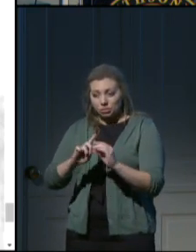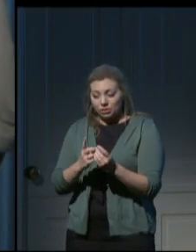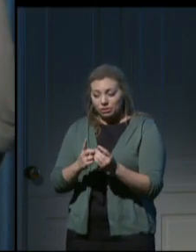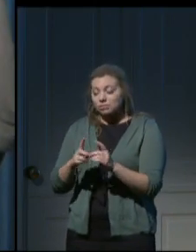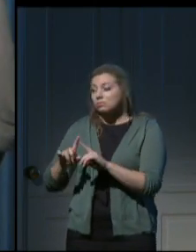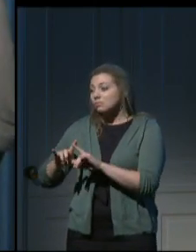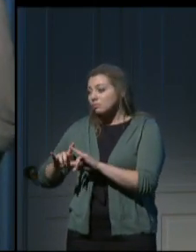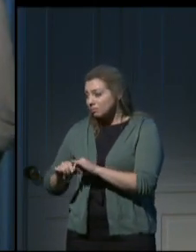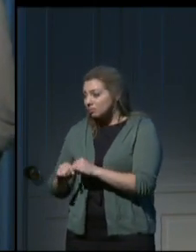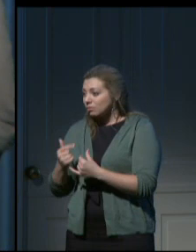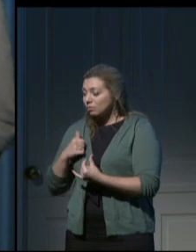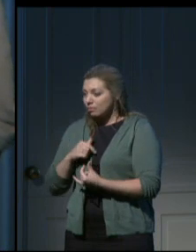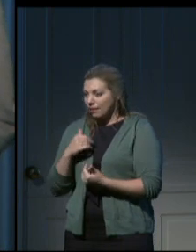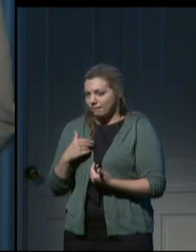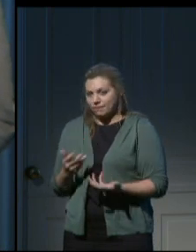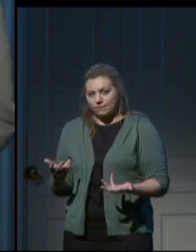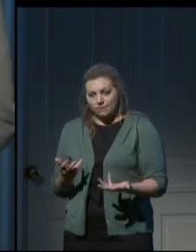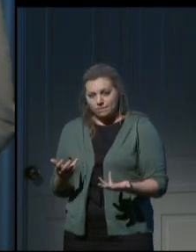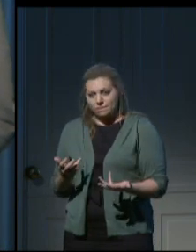have